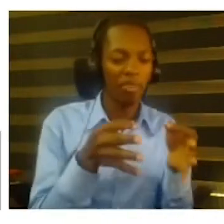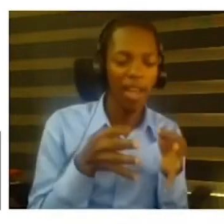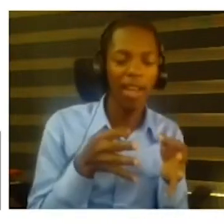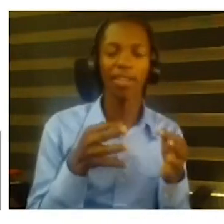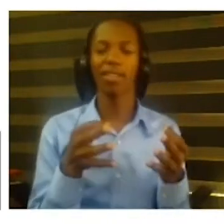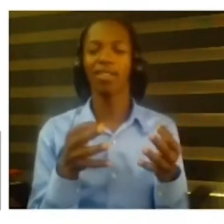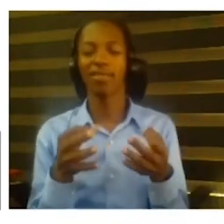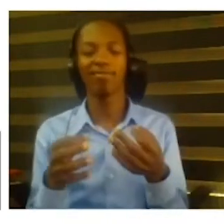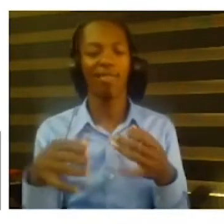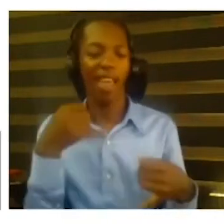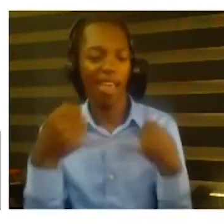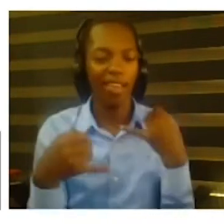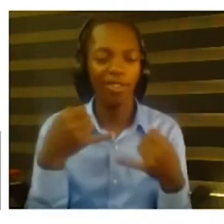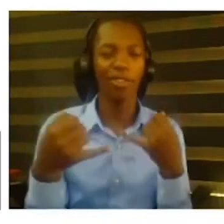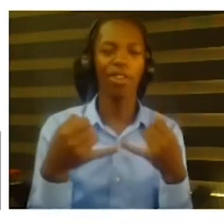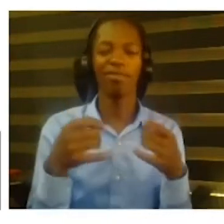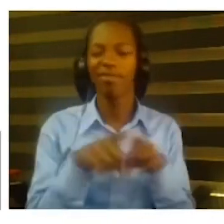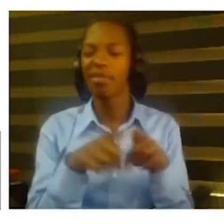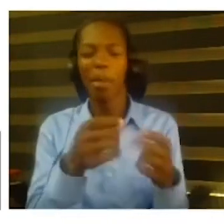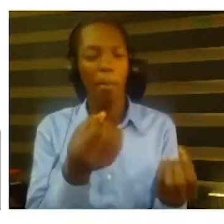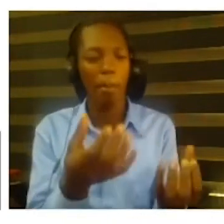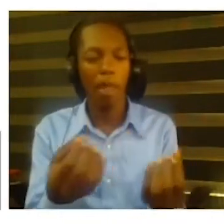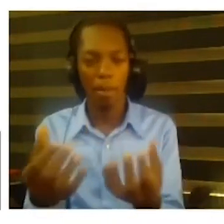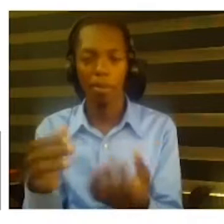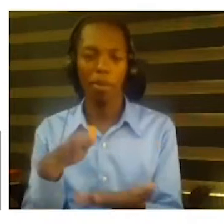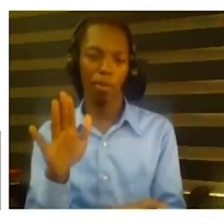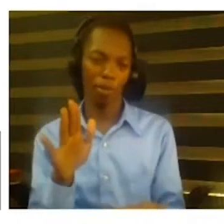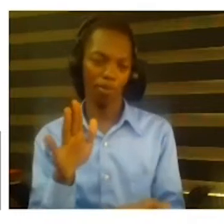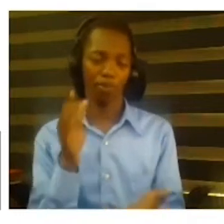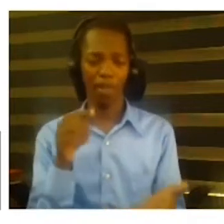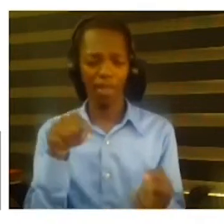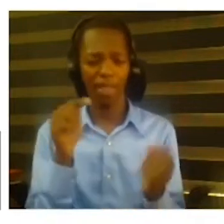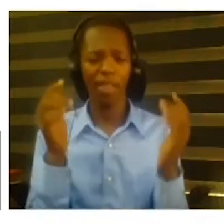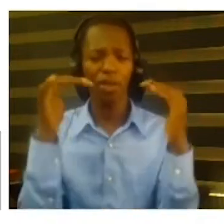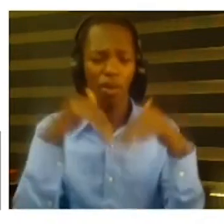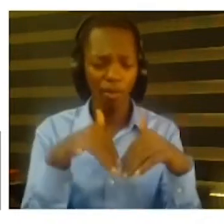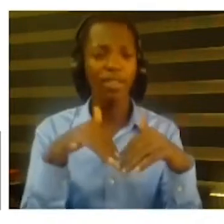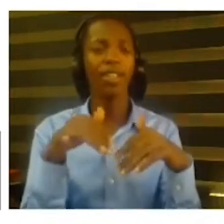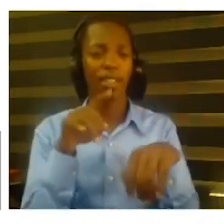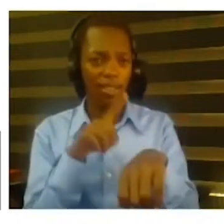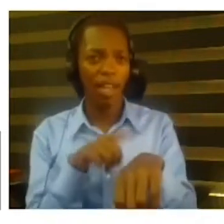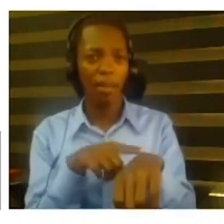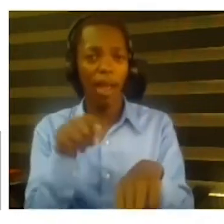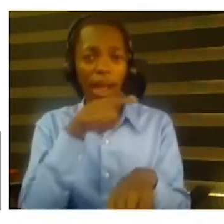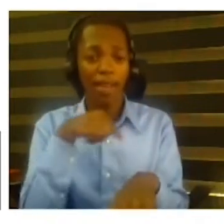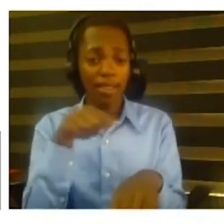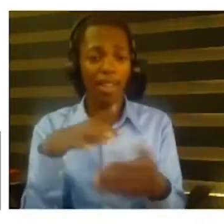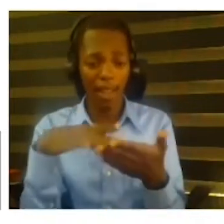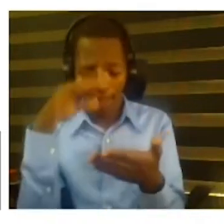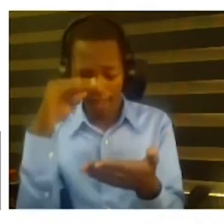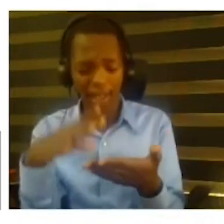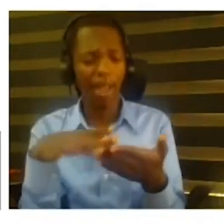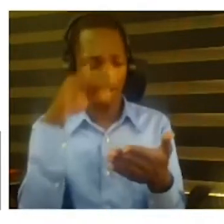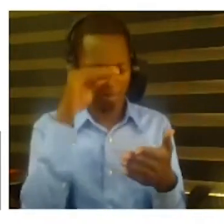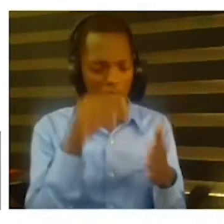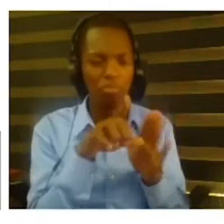staying entertained, and lots more. This conference comes at a time when we have had to learn many lessons as a